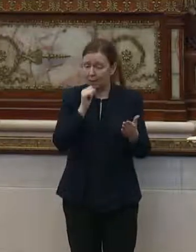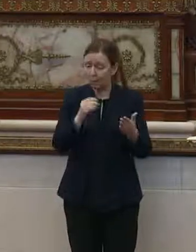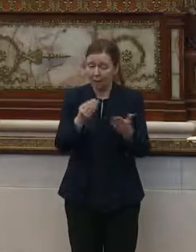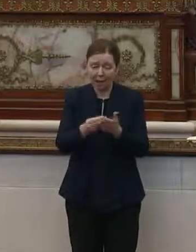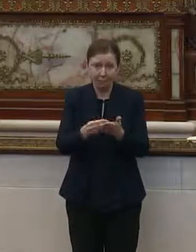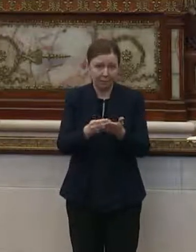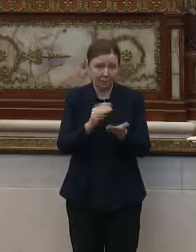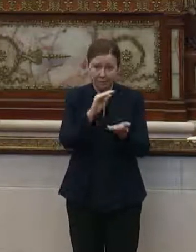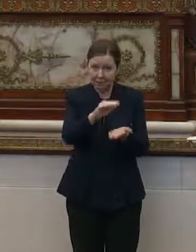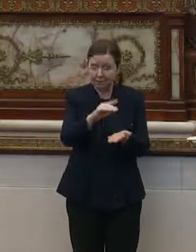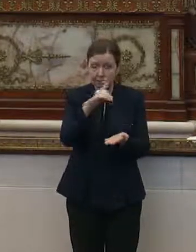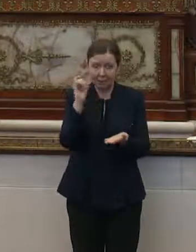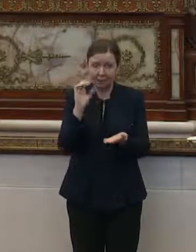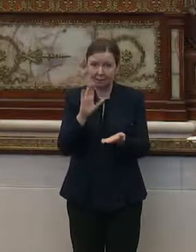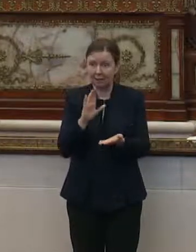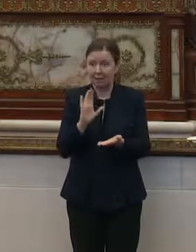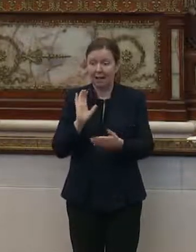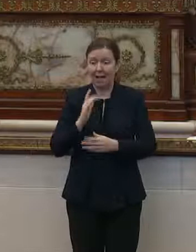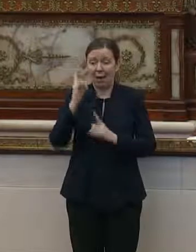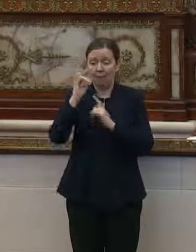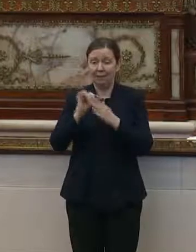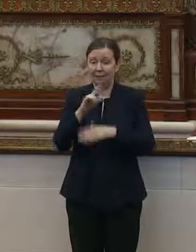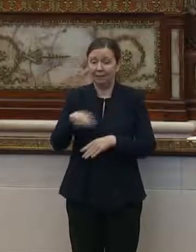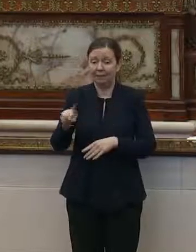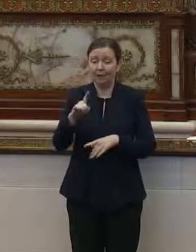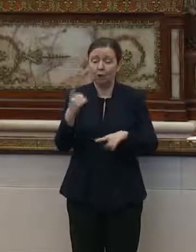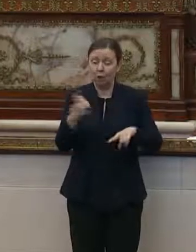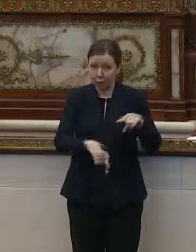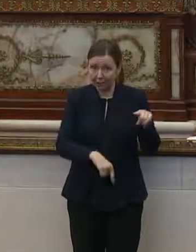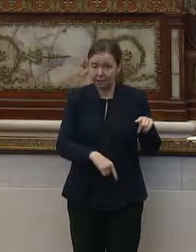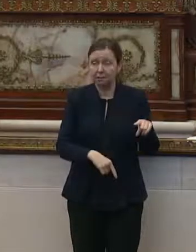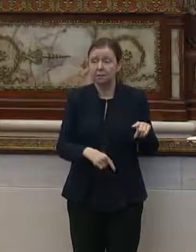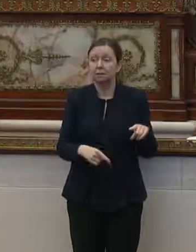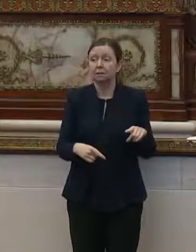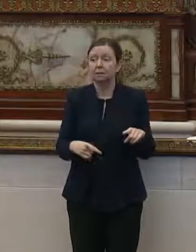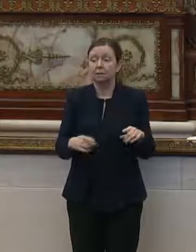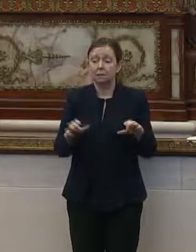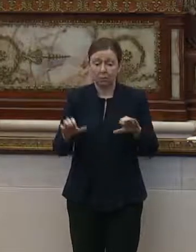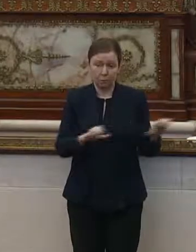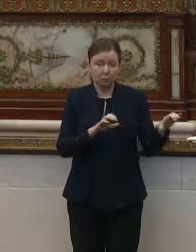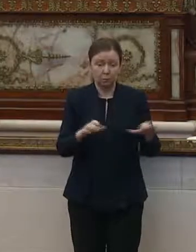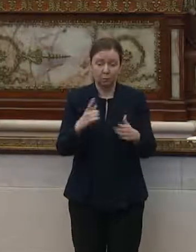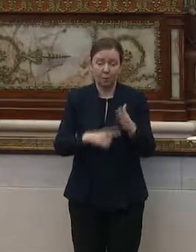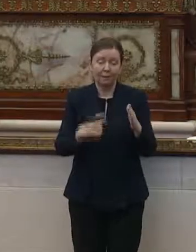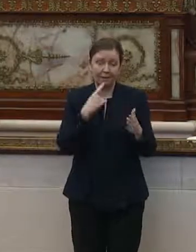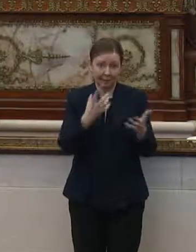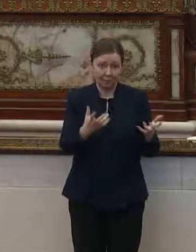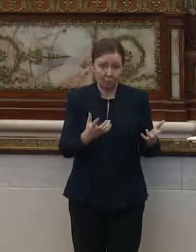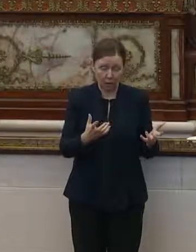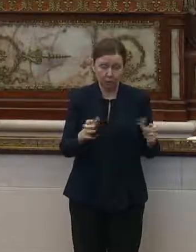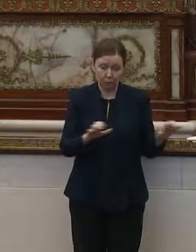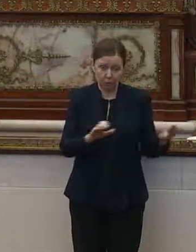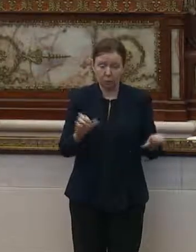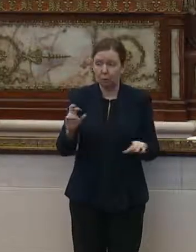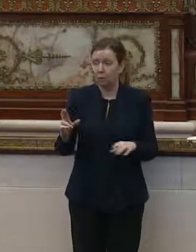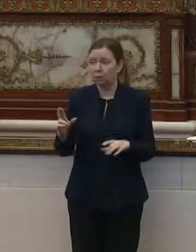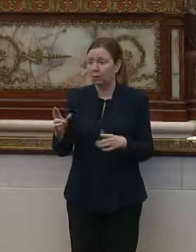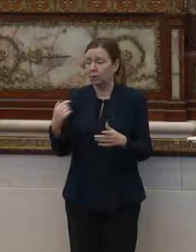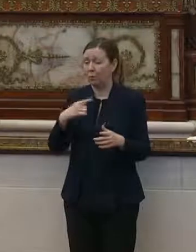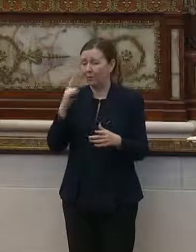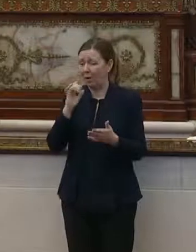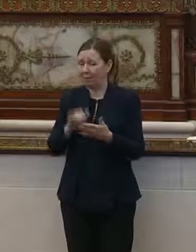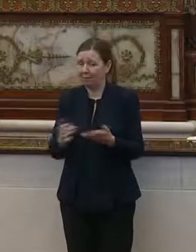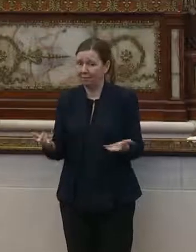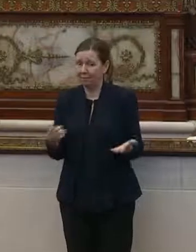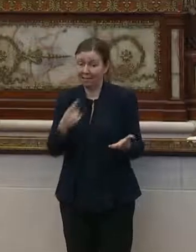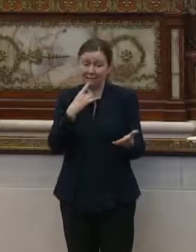based upon our thinking that they either couldn't perform what they said they're going to do, or what they're thinking that